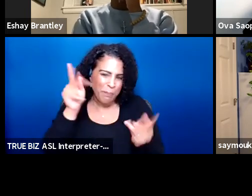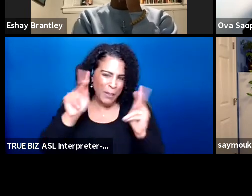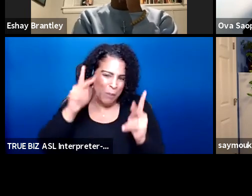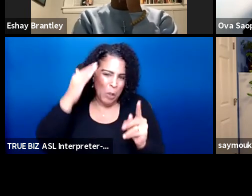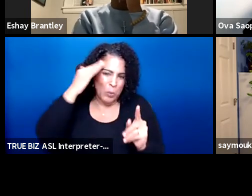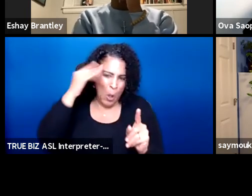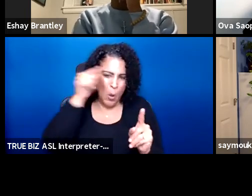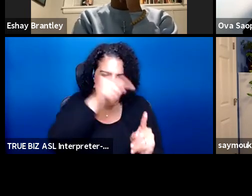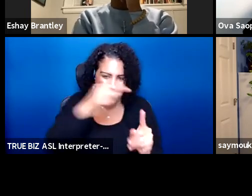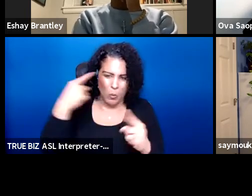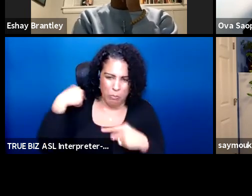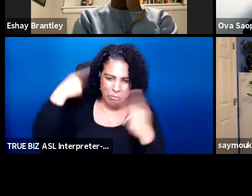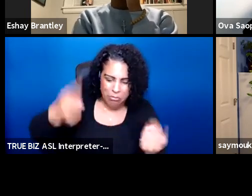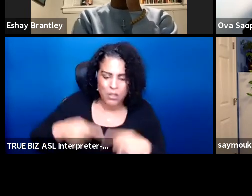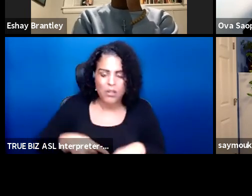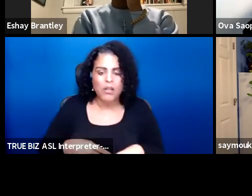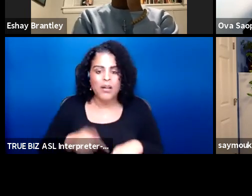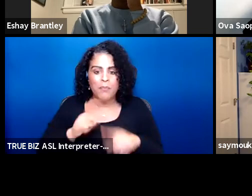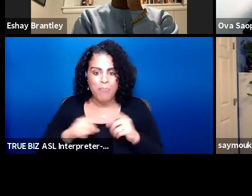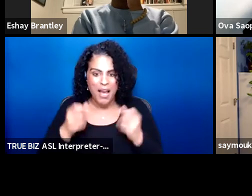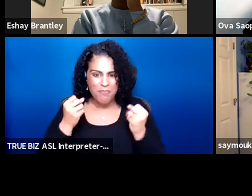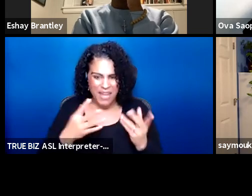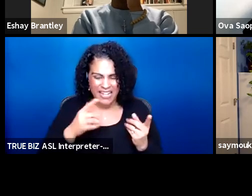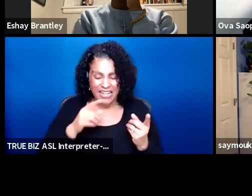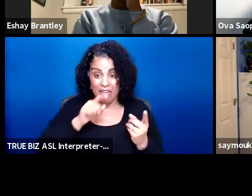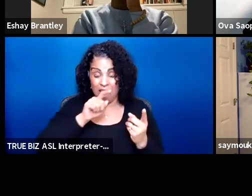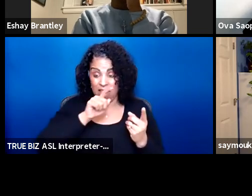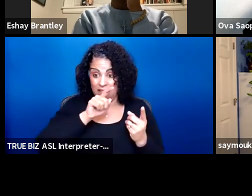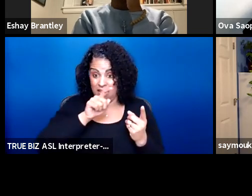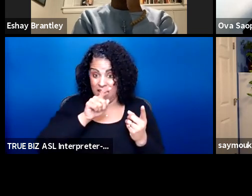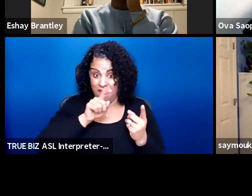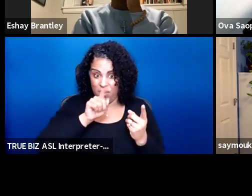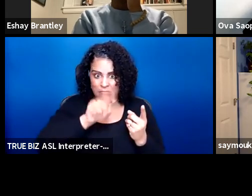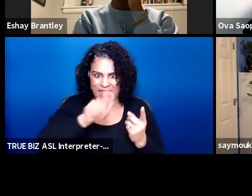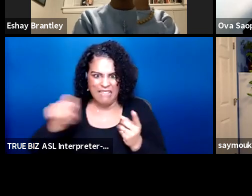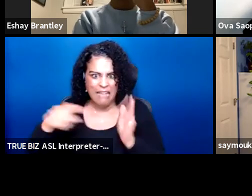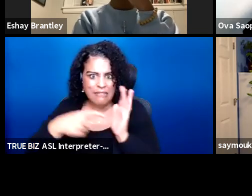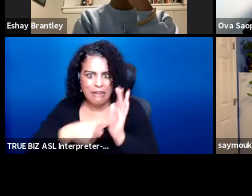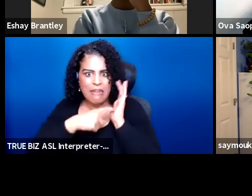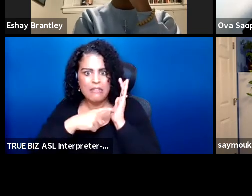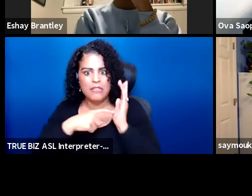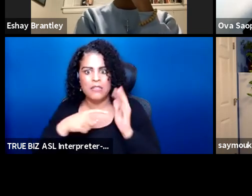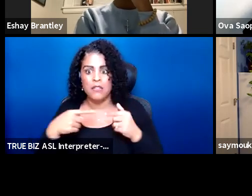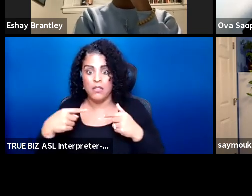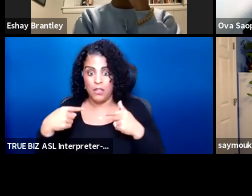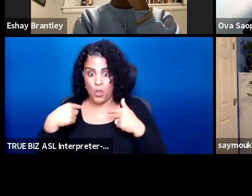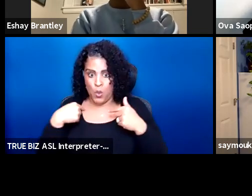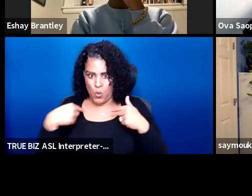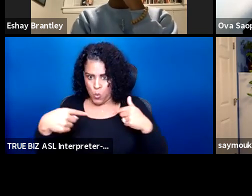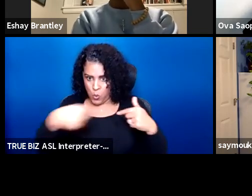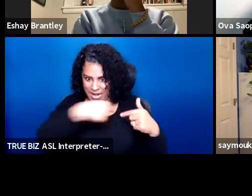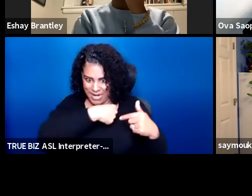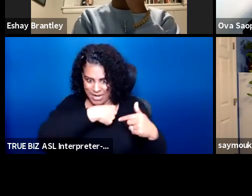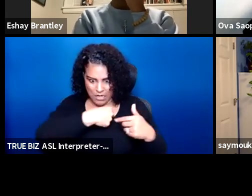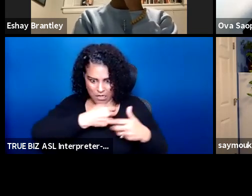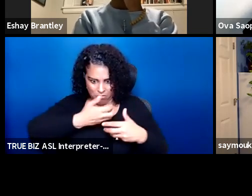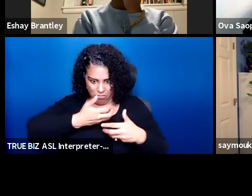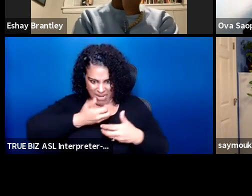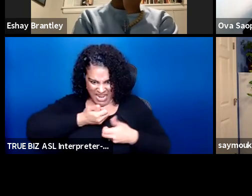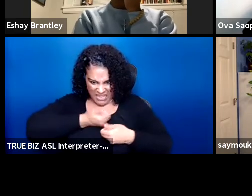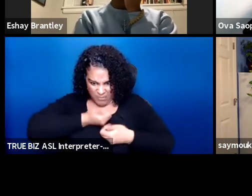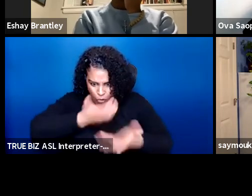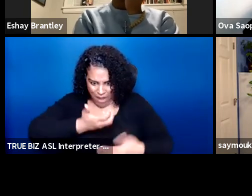lot of these necessities also comes the simple fact that we are expressing ourselves on these stages,